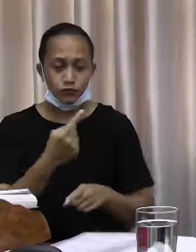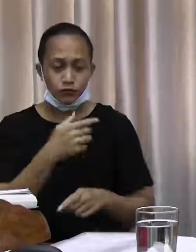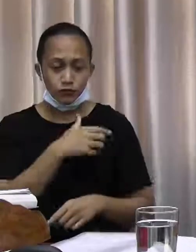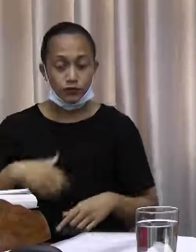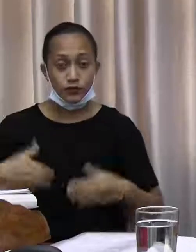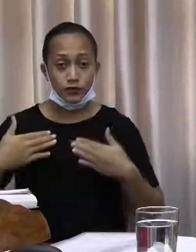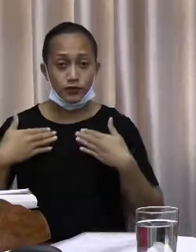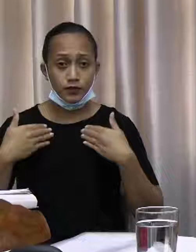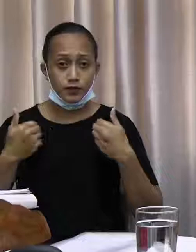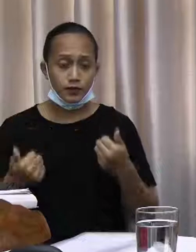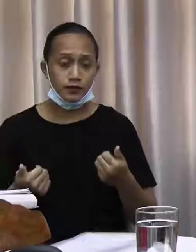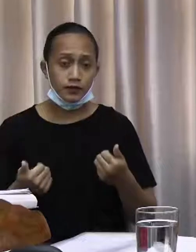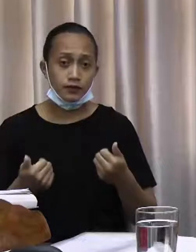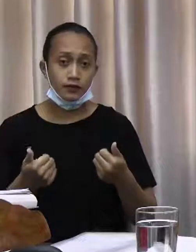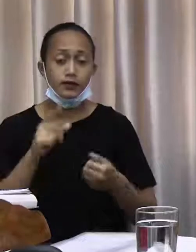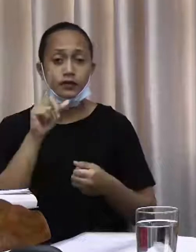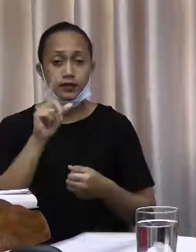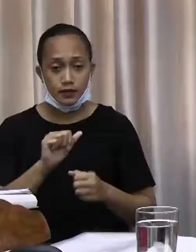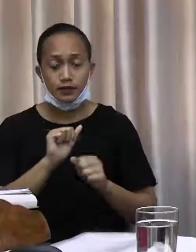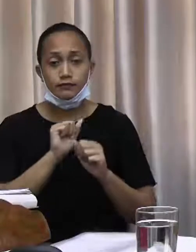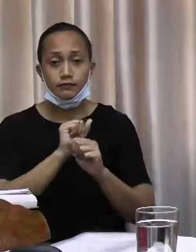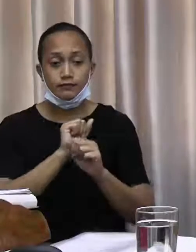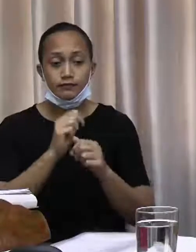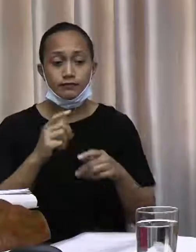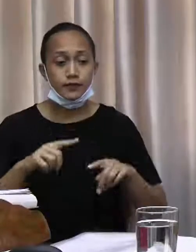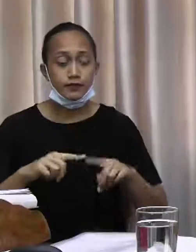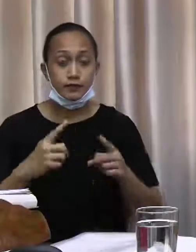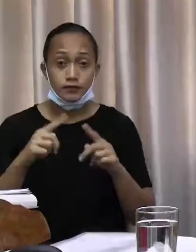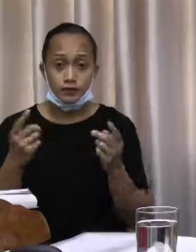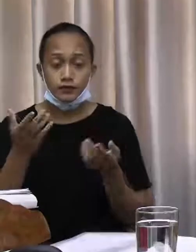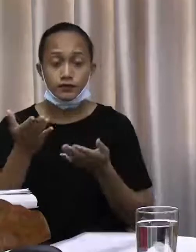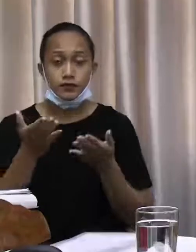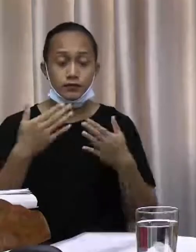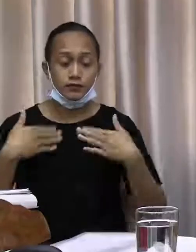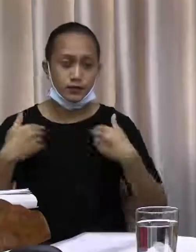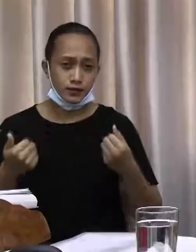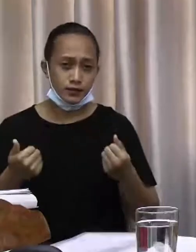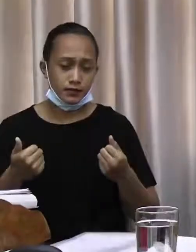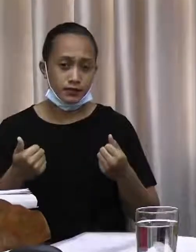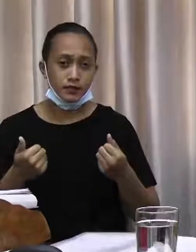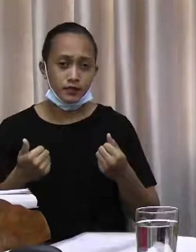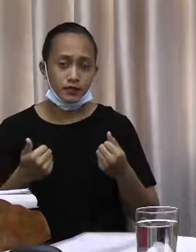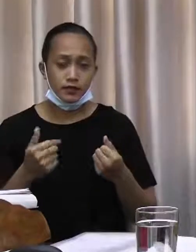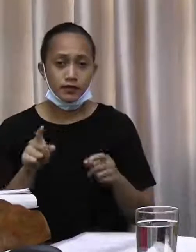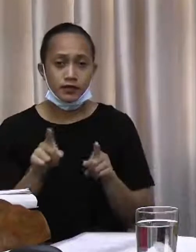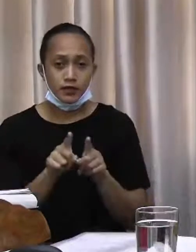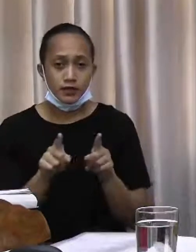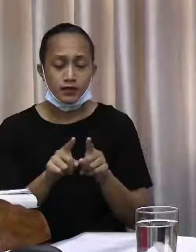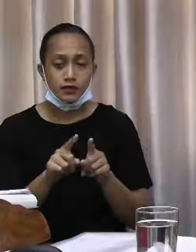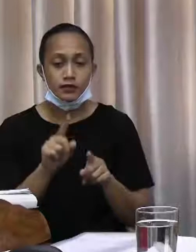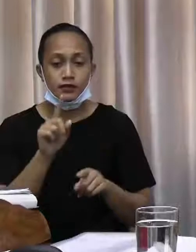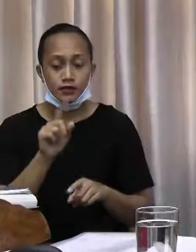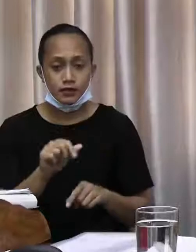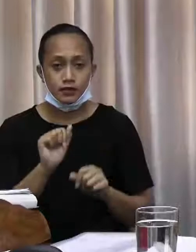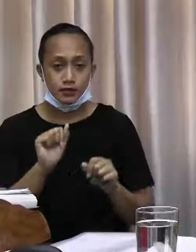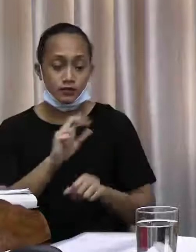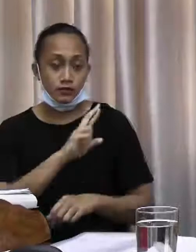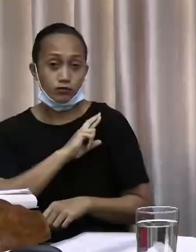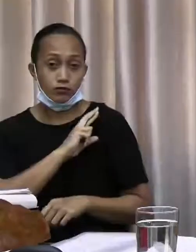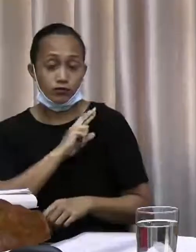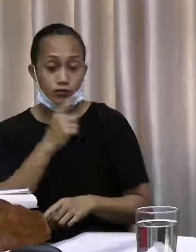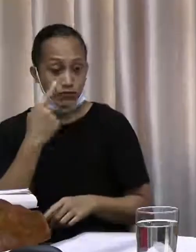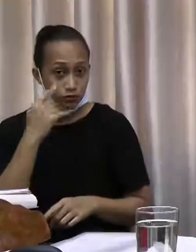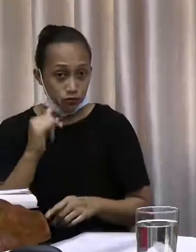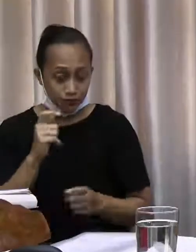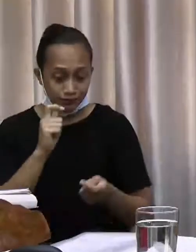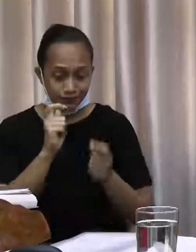Le whātino ina au au nanga uma wha soifua maaloloina e pei o le faatinoina o siaki mo